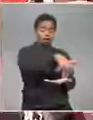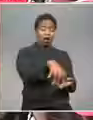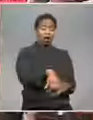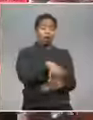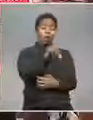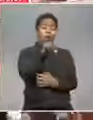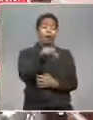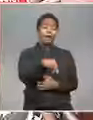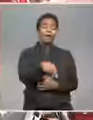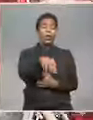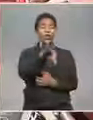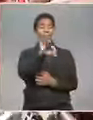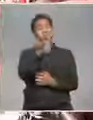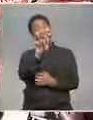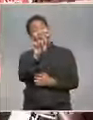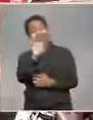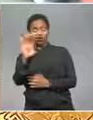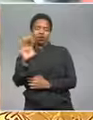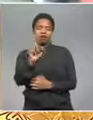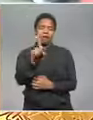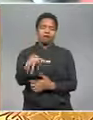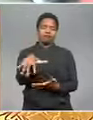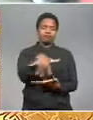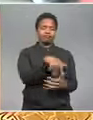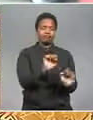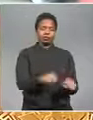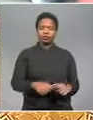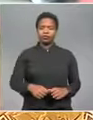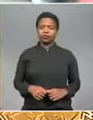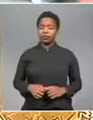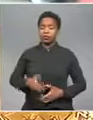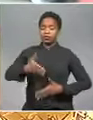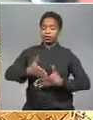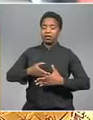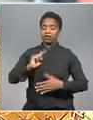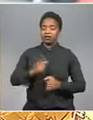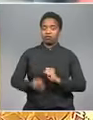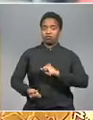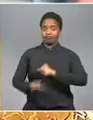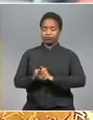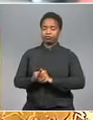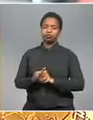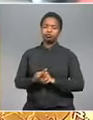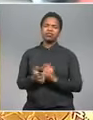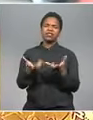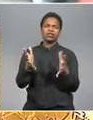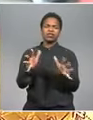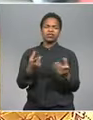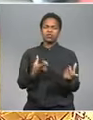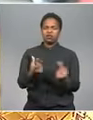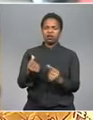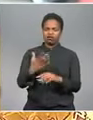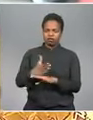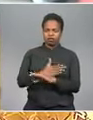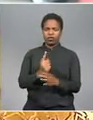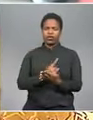1.3 trillion rand target. Most of the work that needs to be done with regards to revenue collection has been done before this week. So